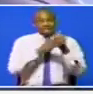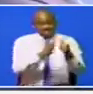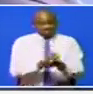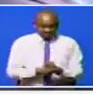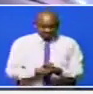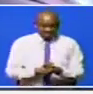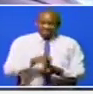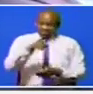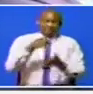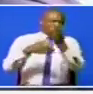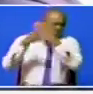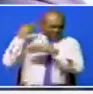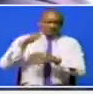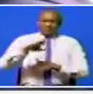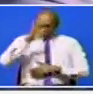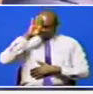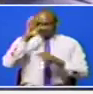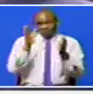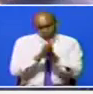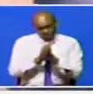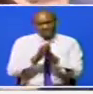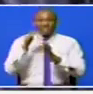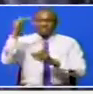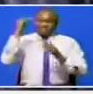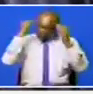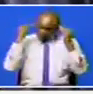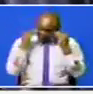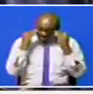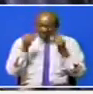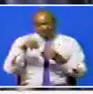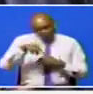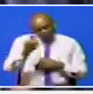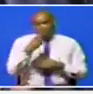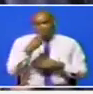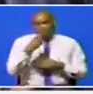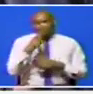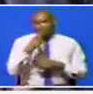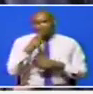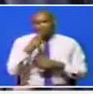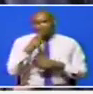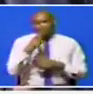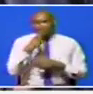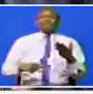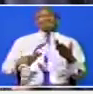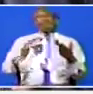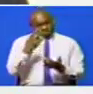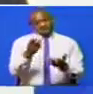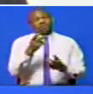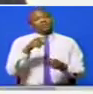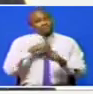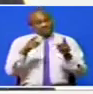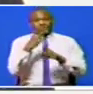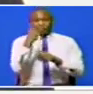has previously been disappointed by the very Supreme Court, sought to make his in 2013, it